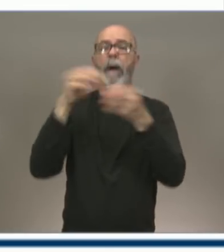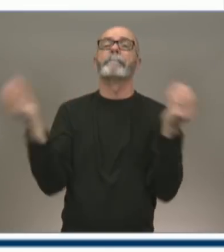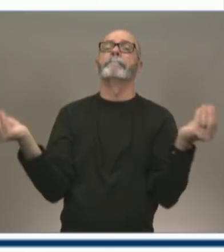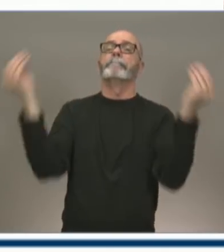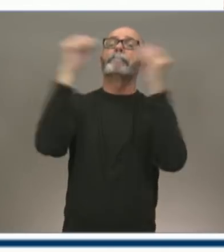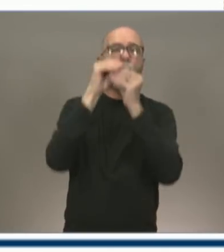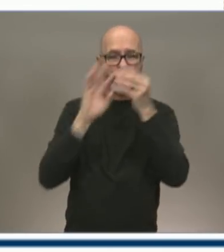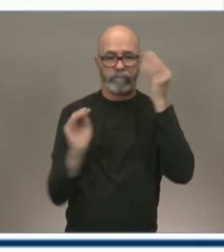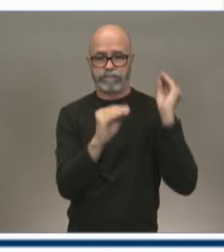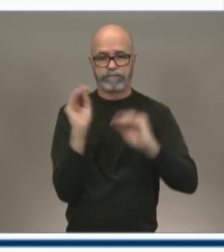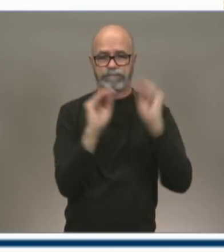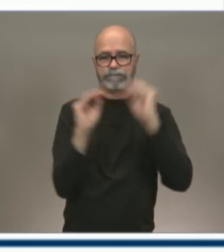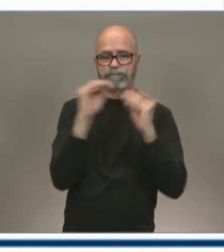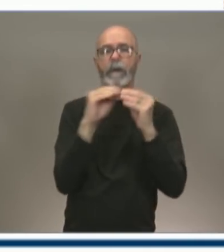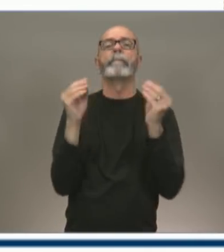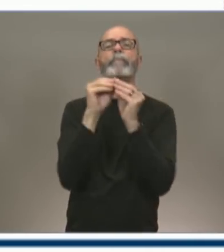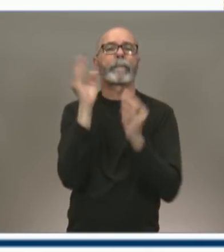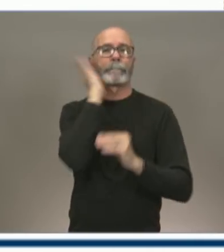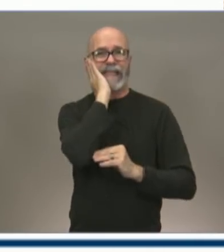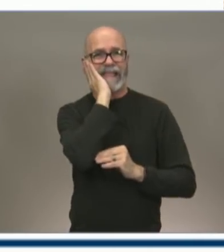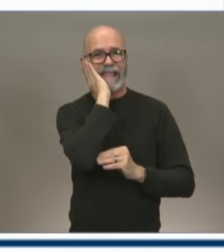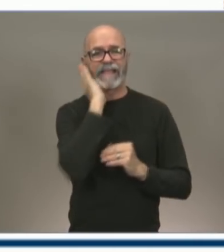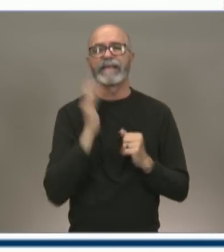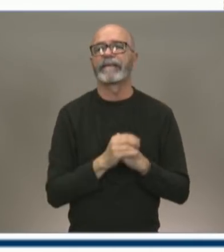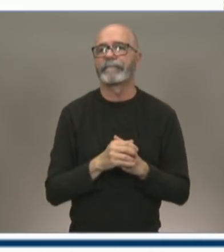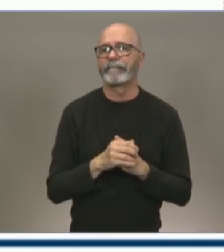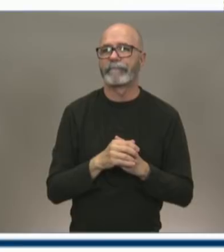Next question will go to Lindsay Armstrong with All Nova Scotia.